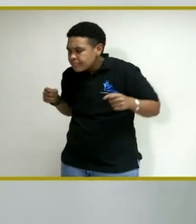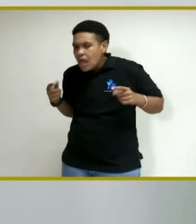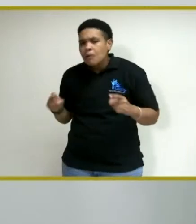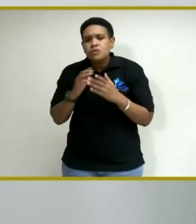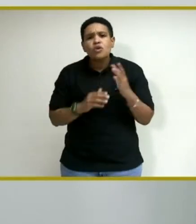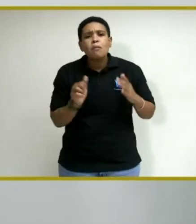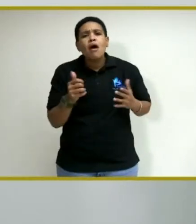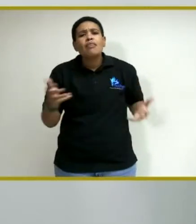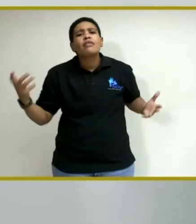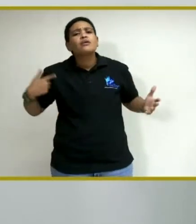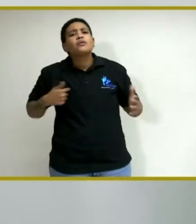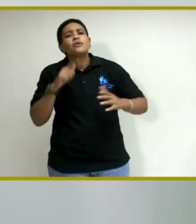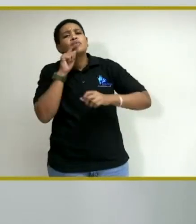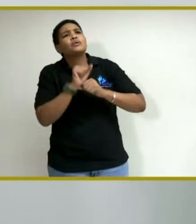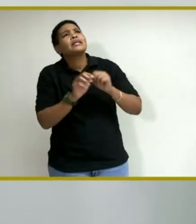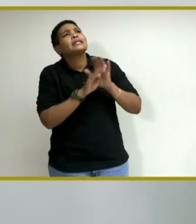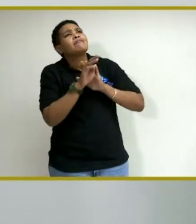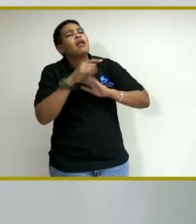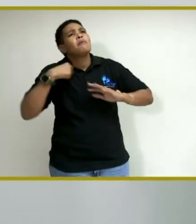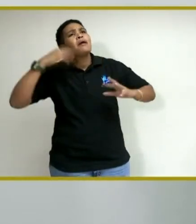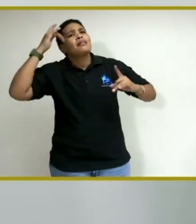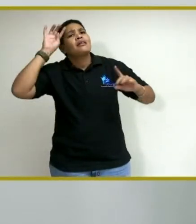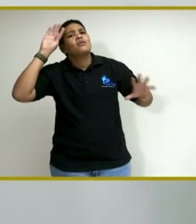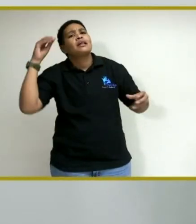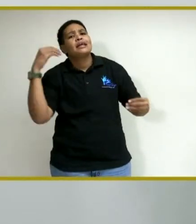things that we're developing that I think will give